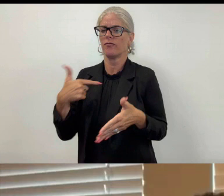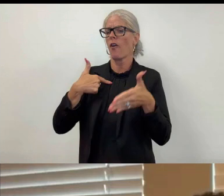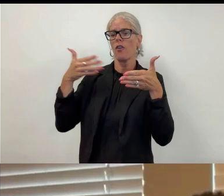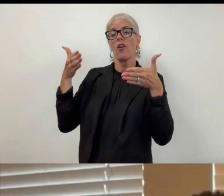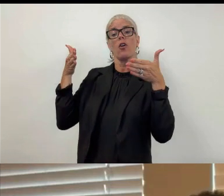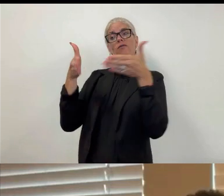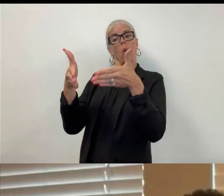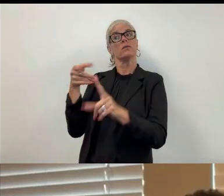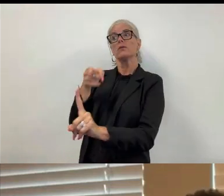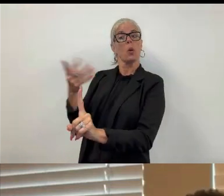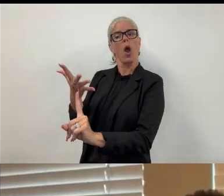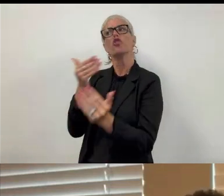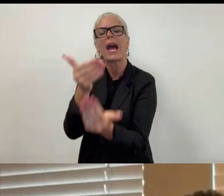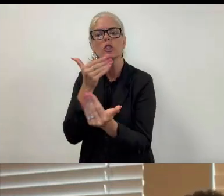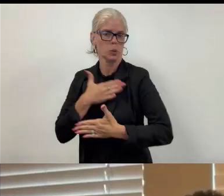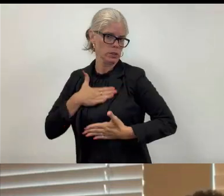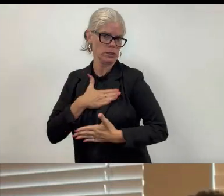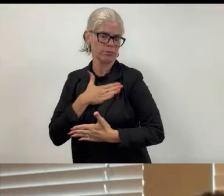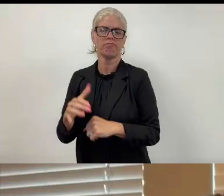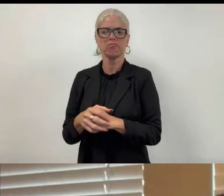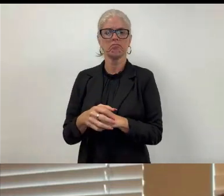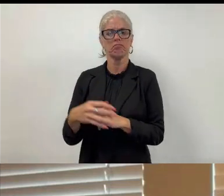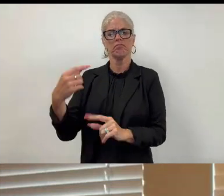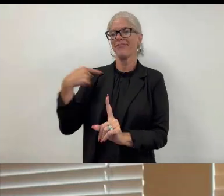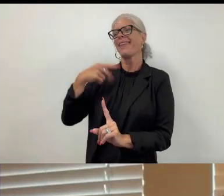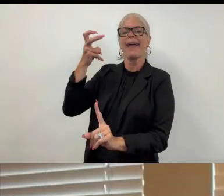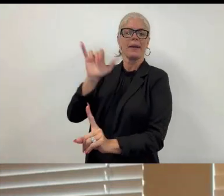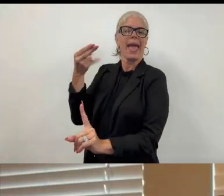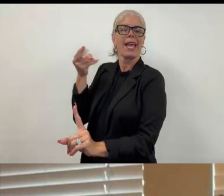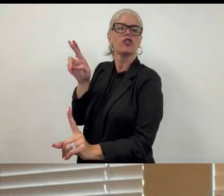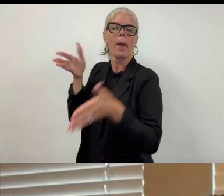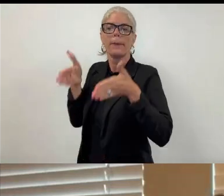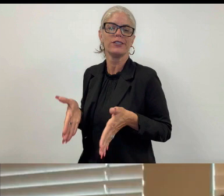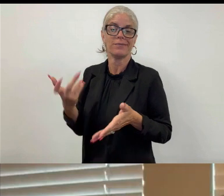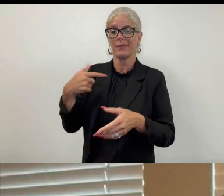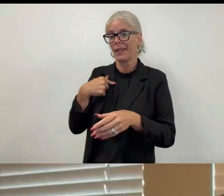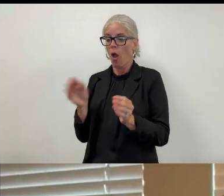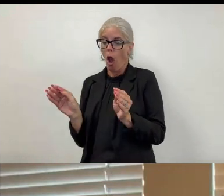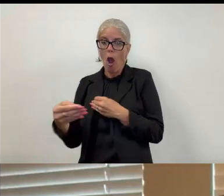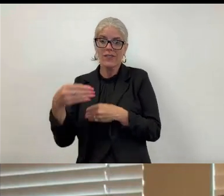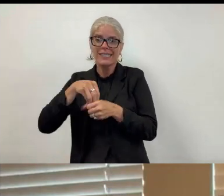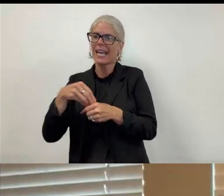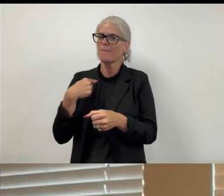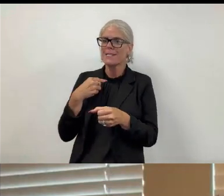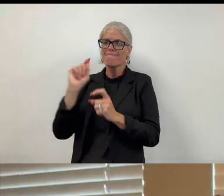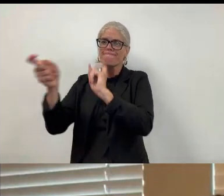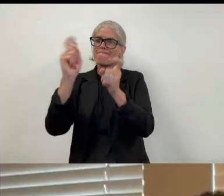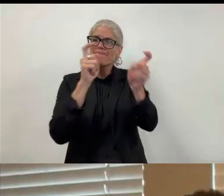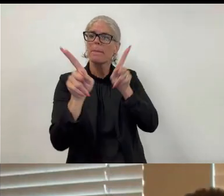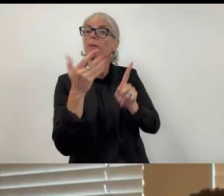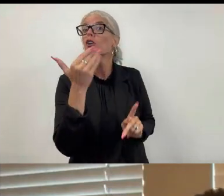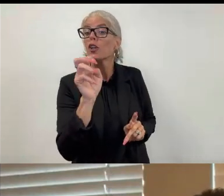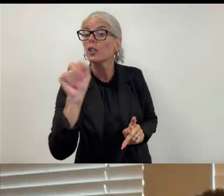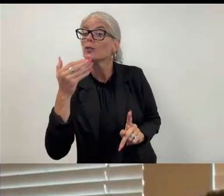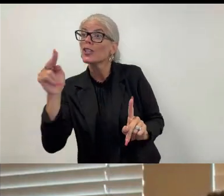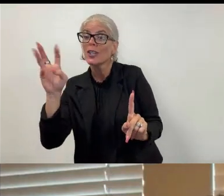is gratitude. So I'm really grateful to be the side of like the human capital or human resources office that is bringing good